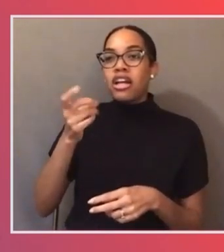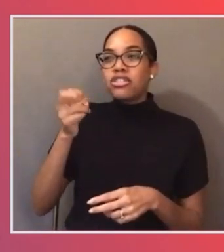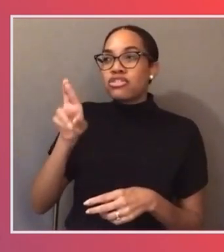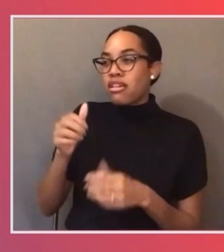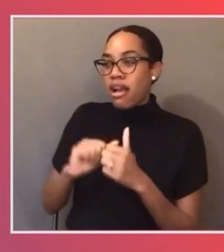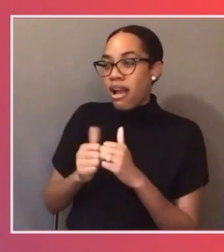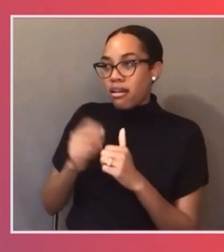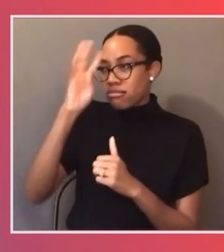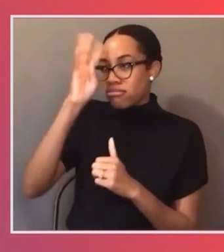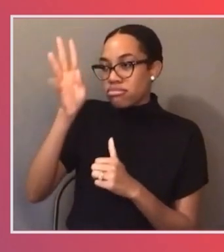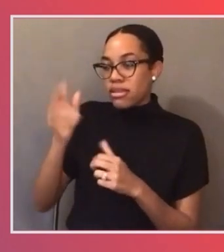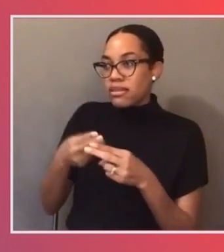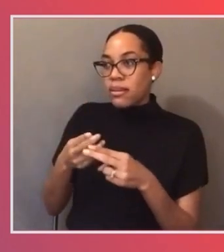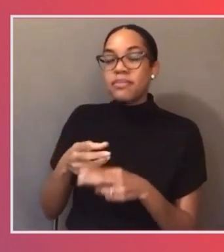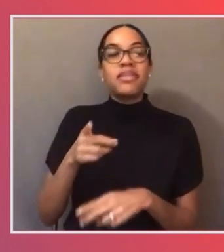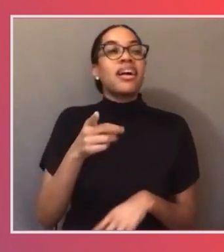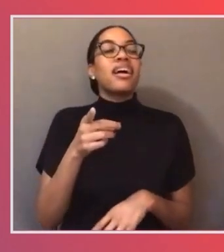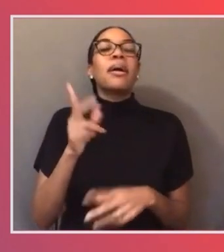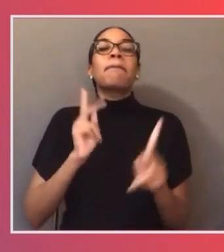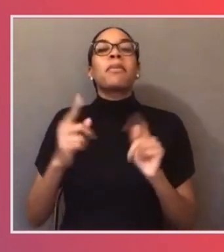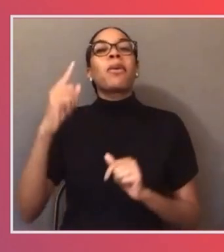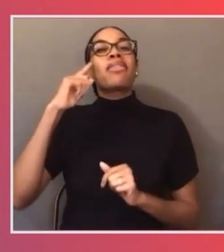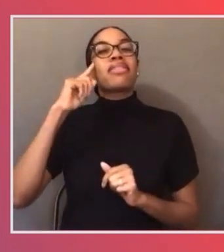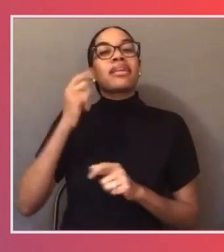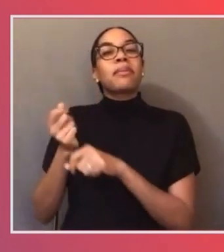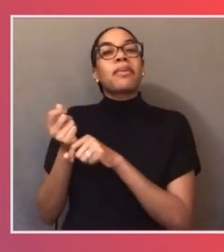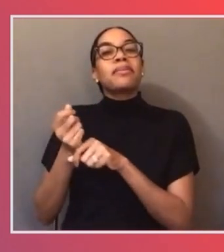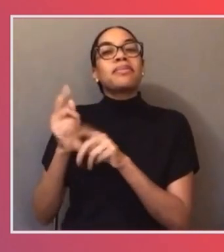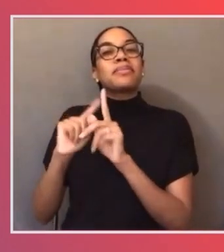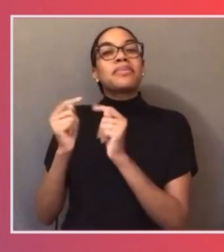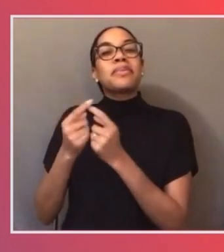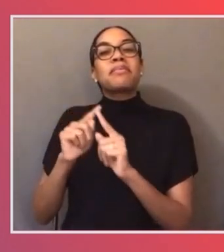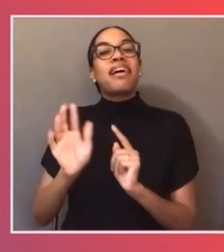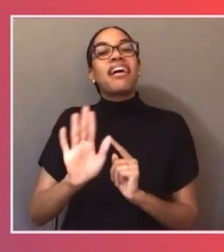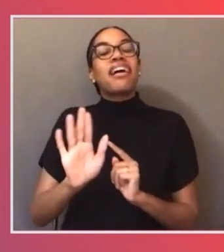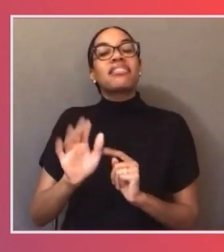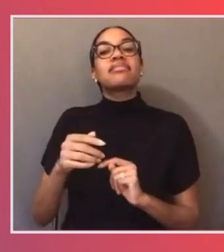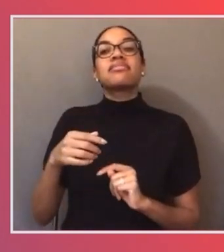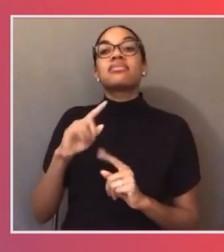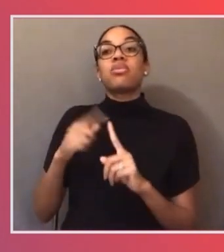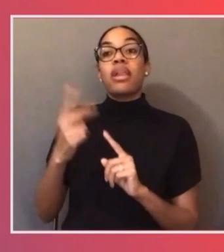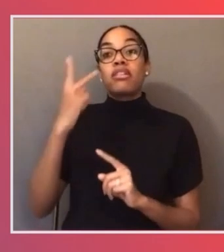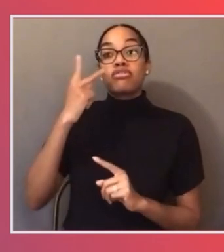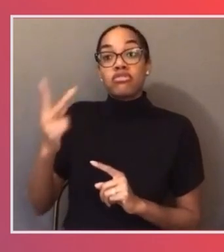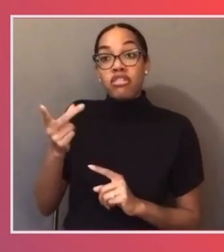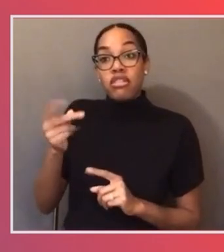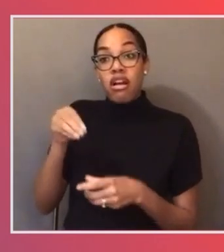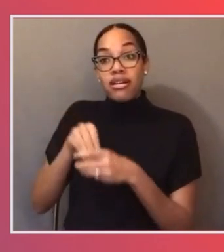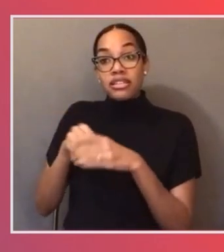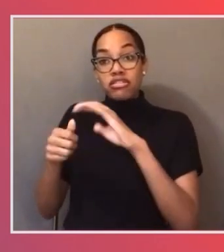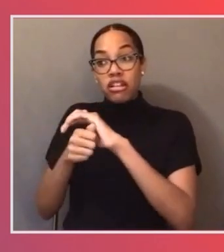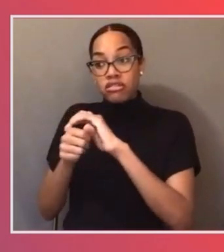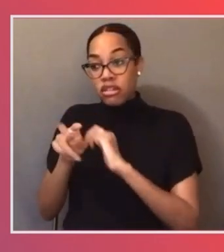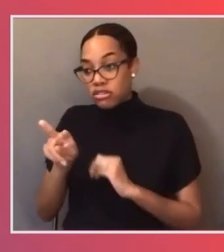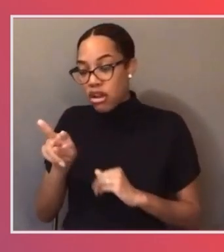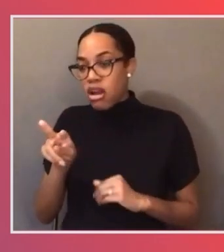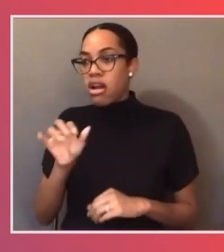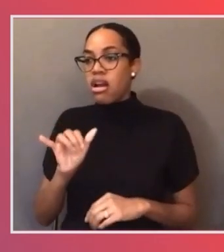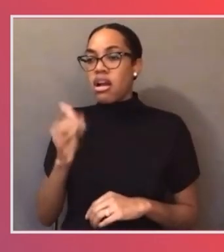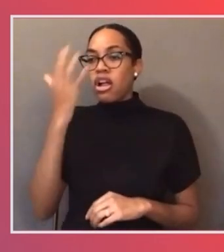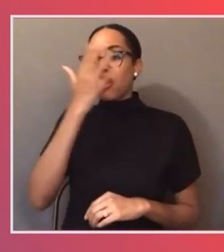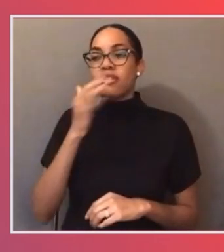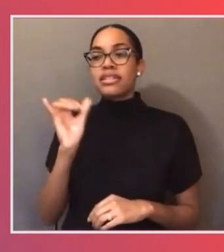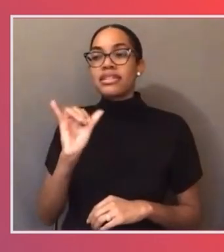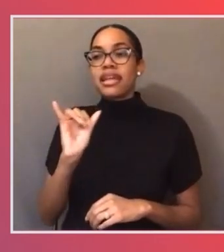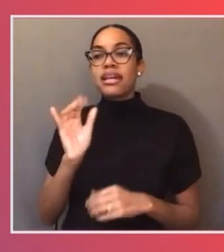he was at a shelter, and I said, man, he really looks like the dog Dodger from, I don't know if you ever saw Oliver and Company, a bit of a deep cut.